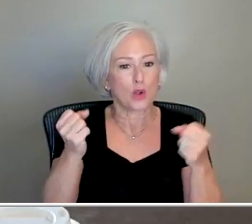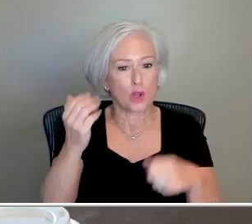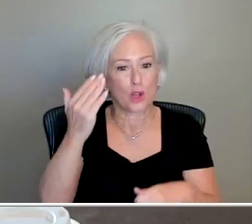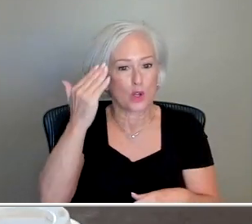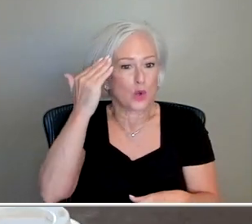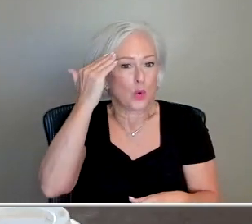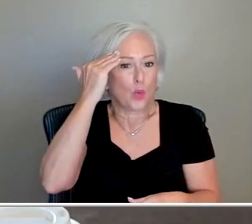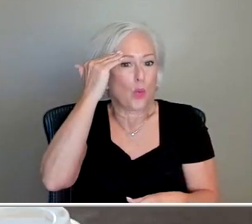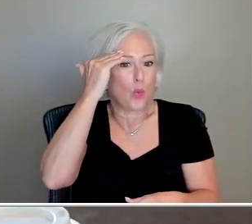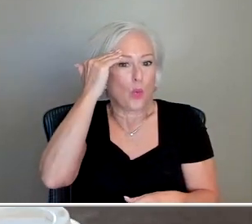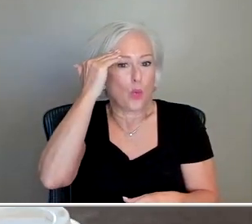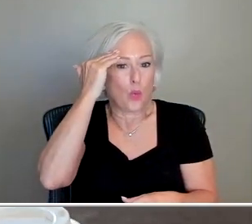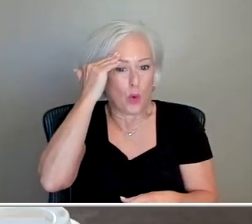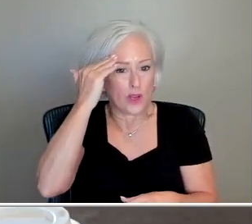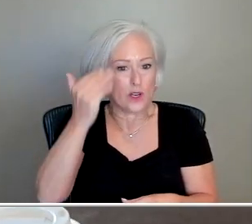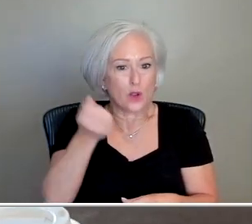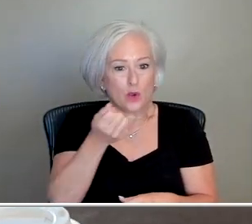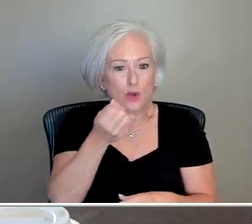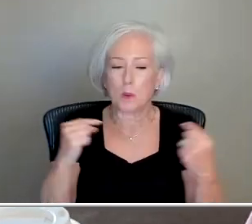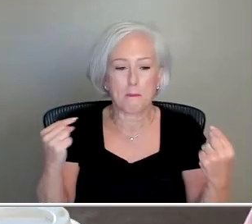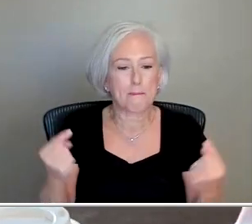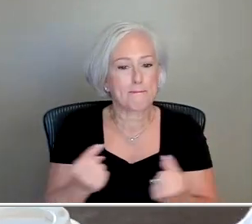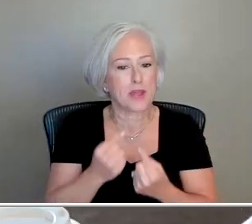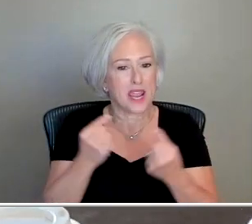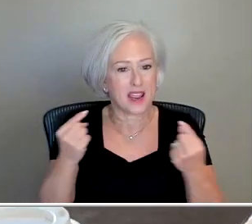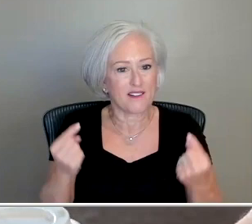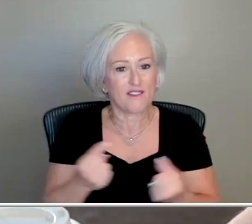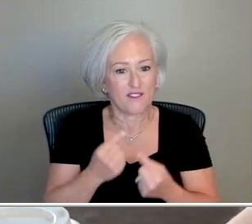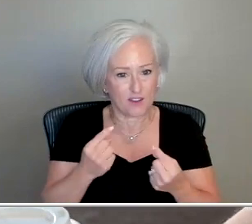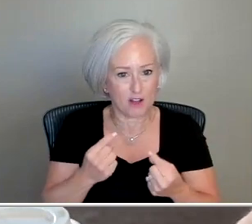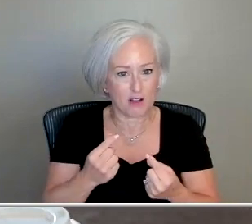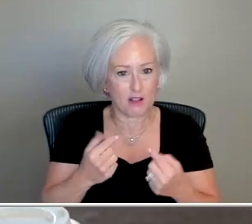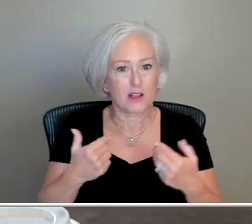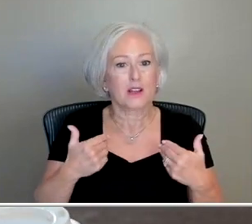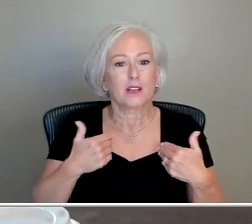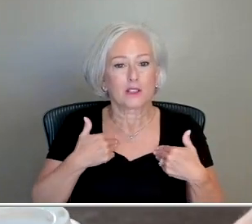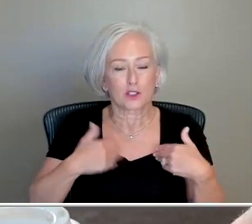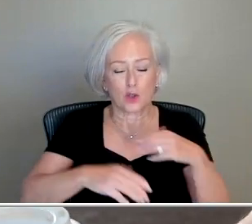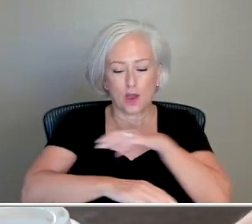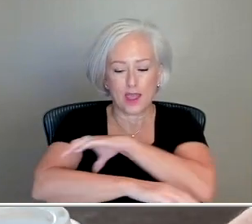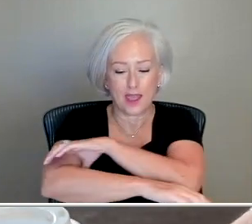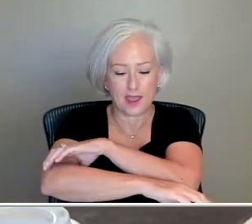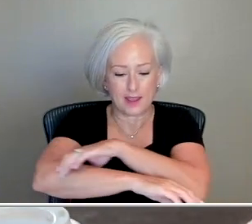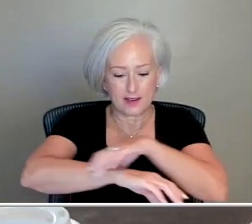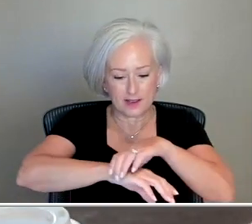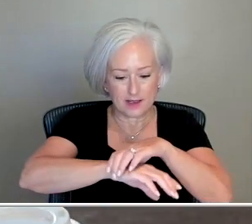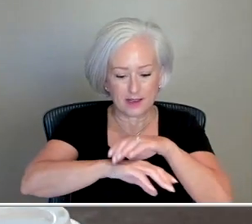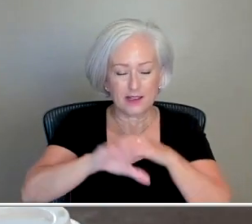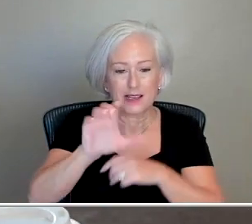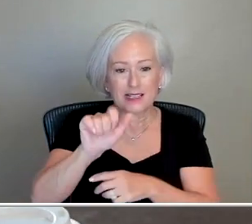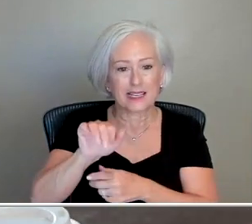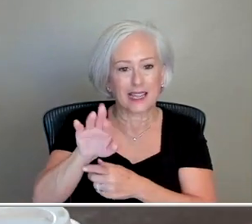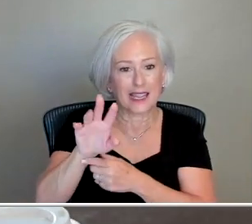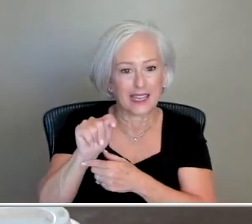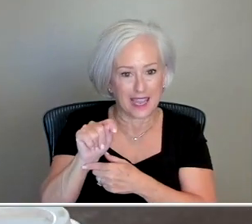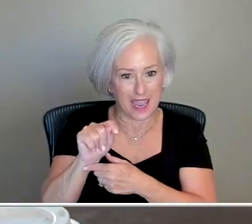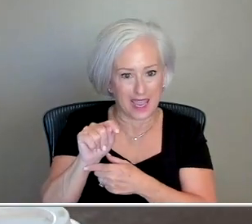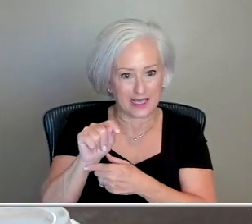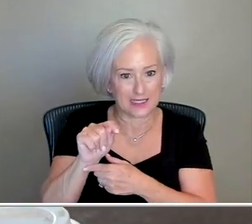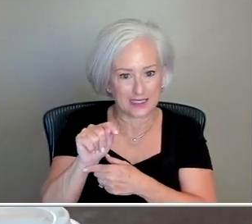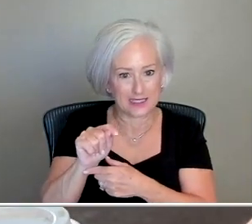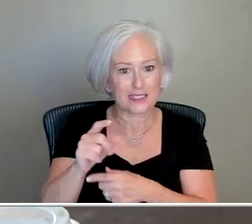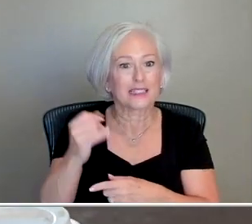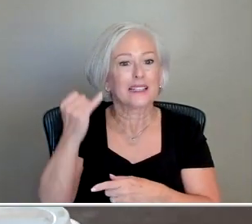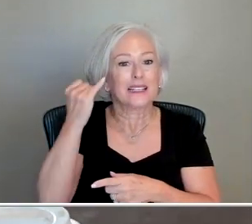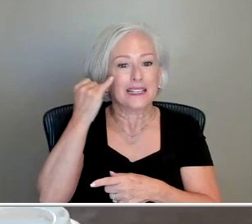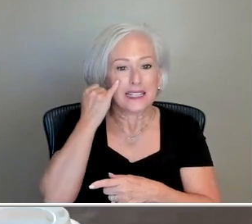was so painful. I had a cast on, and when you have a broken bone in your wrist, it's